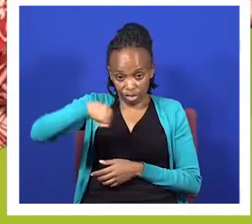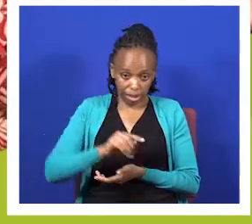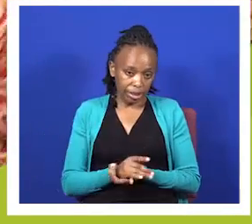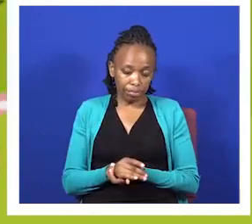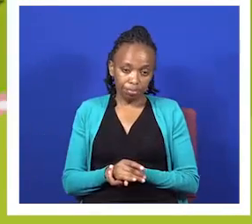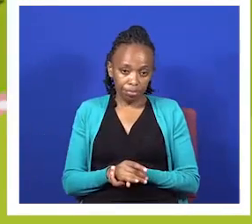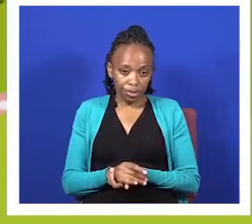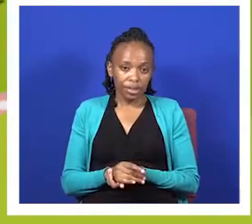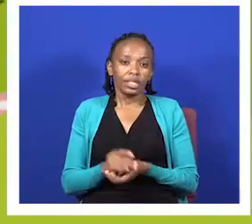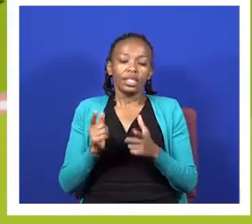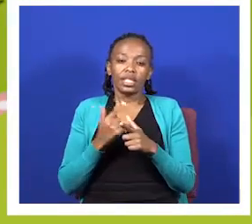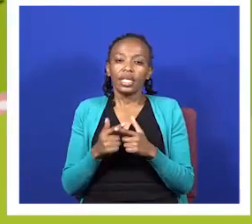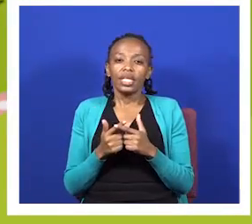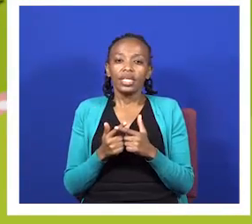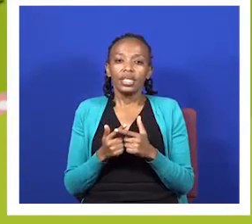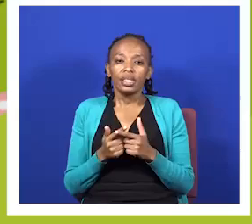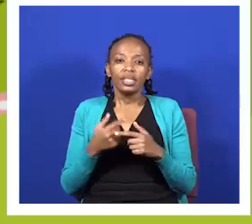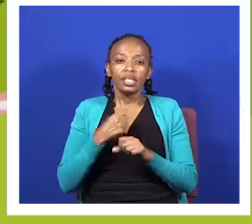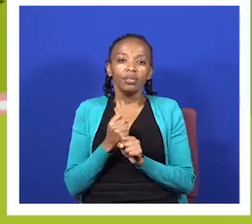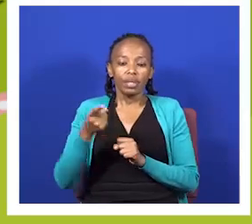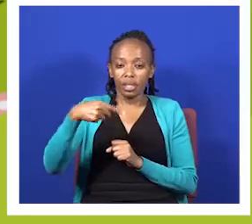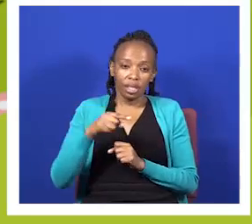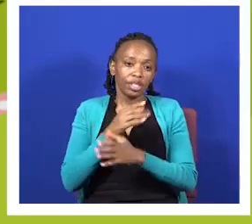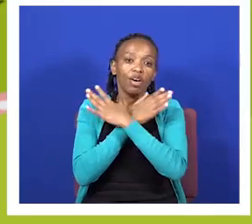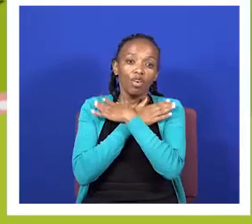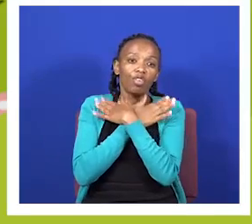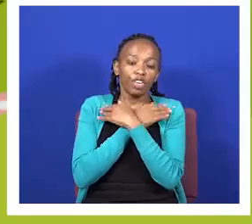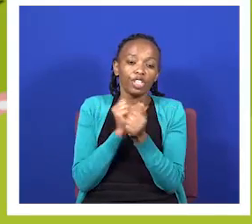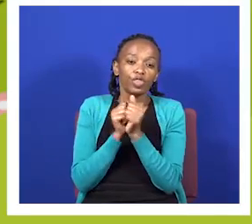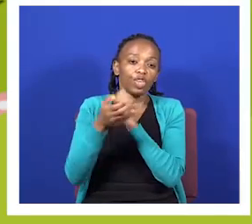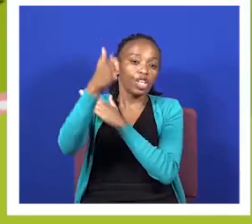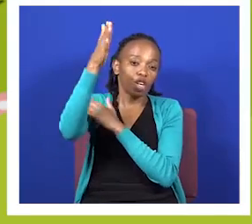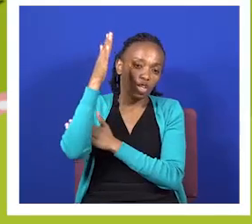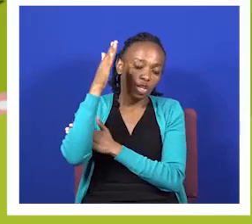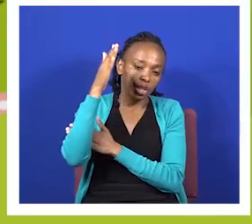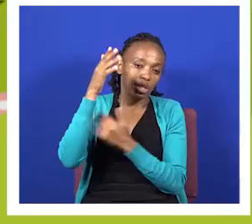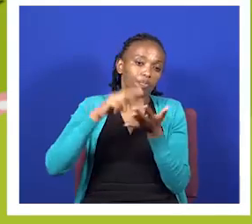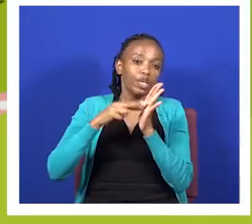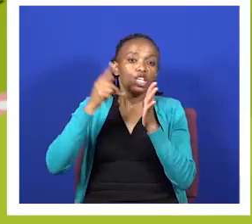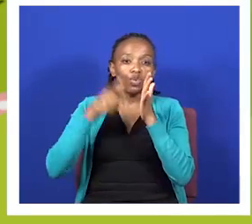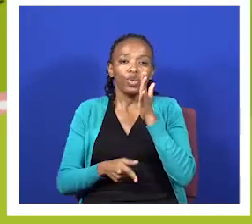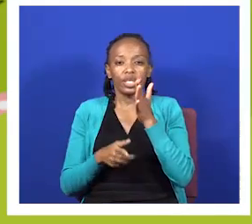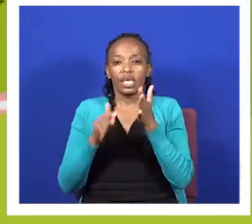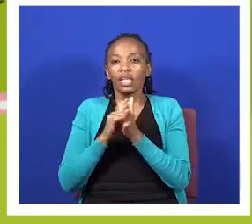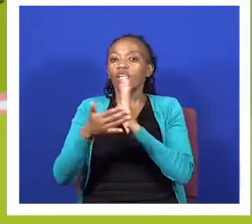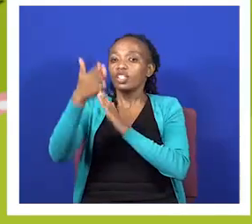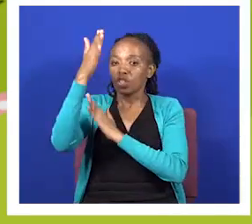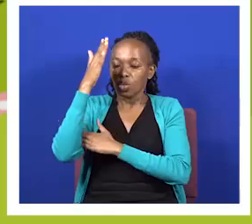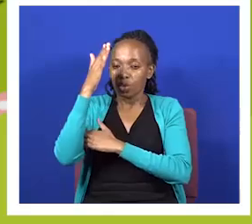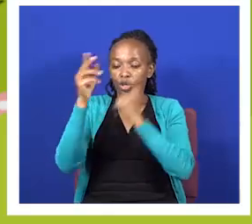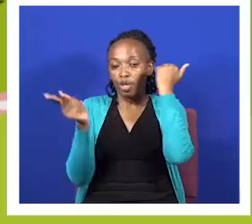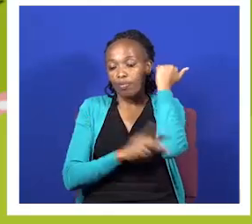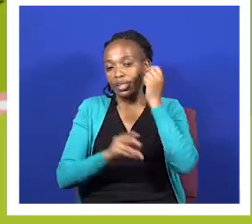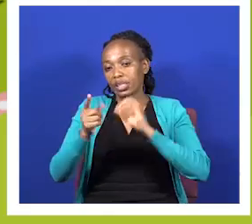us. And as a result, he made us friends with God. What that means is God will